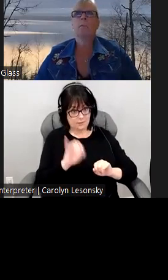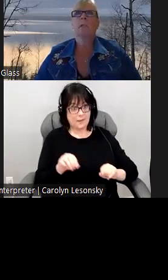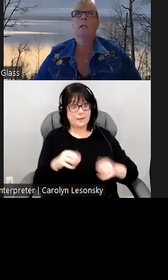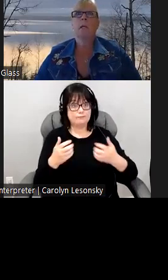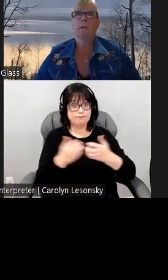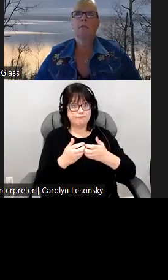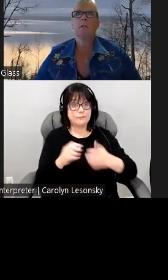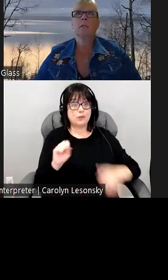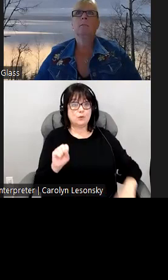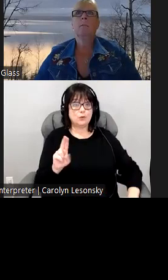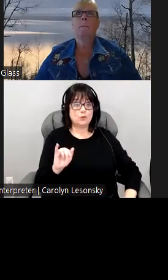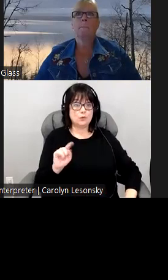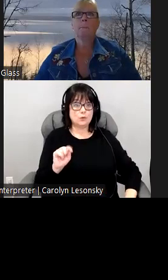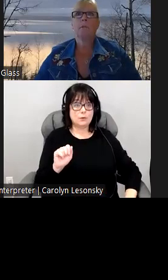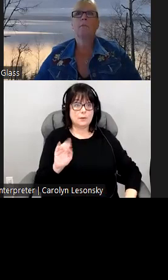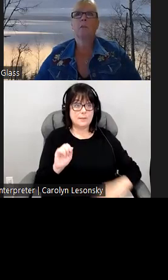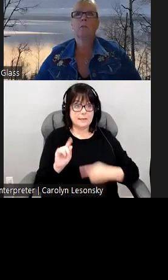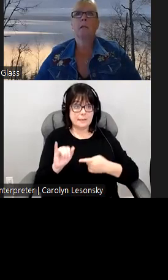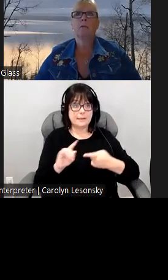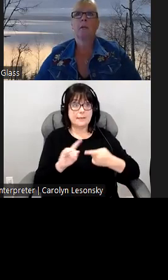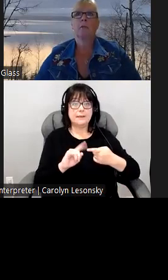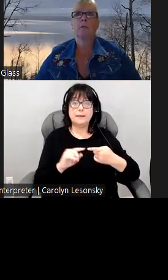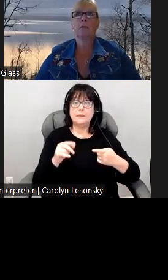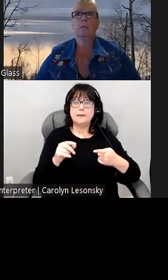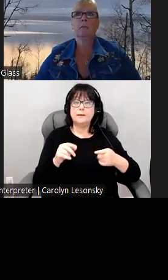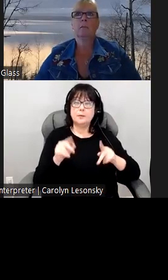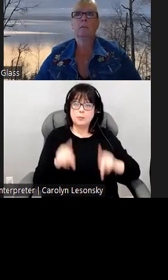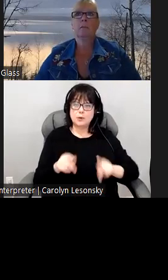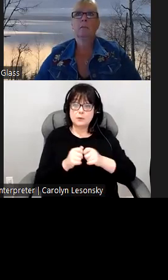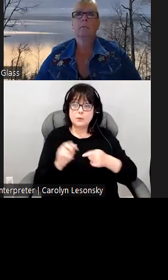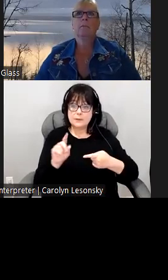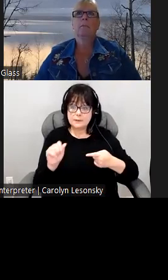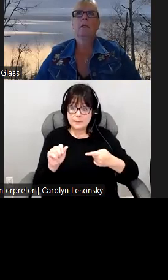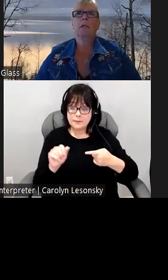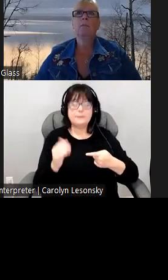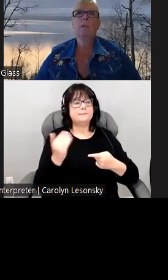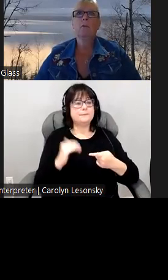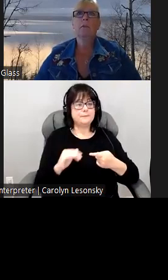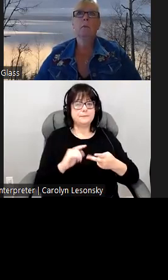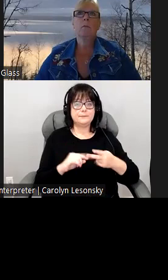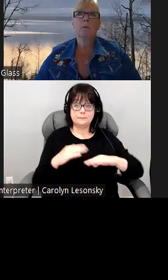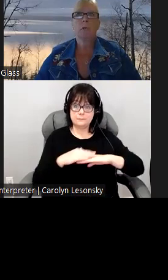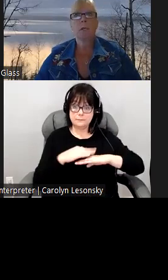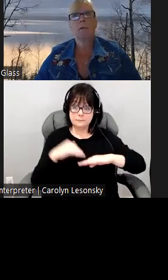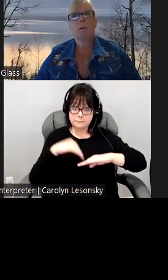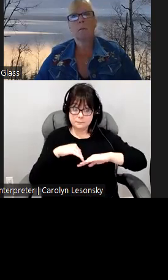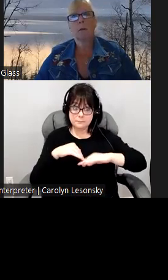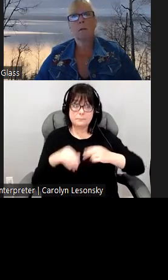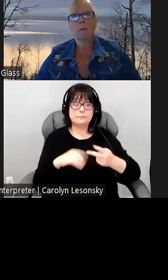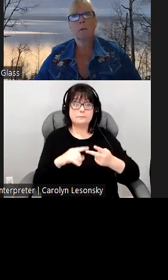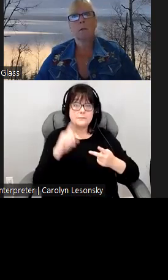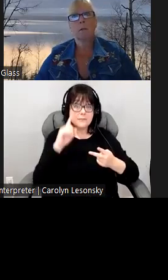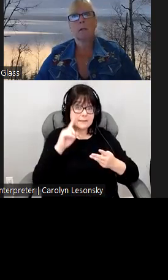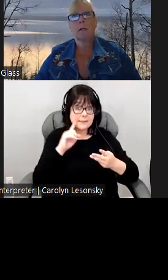with disability, Aboriginal, deaf, deafblind, and francophone. Even though visible minority and